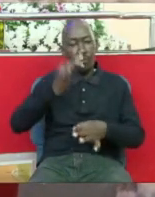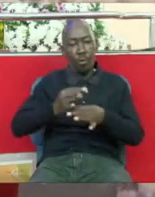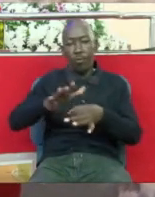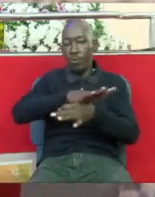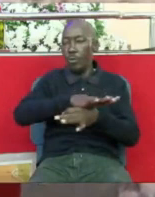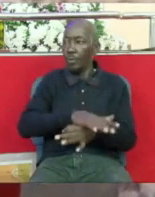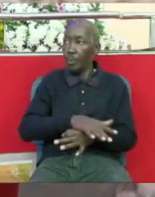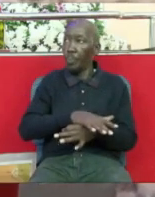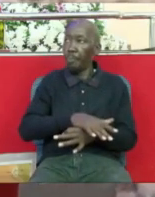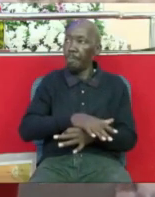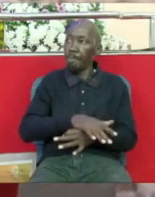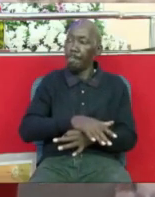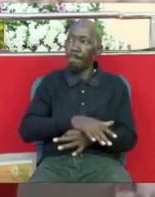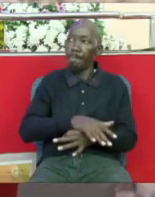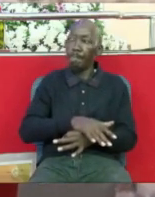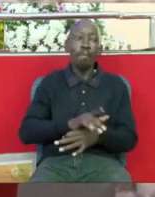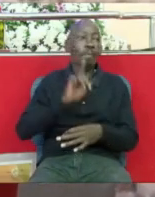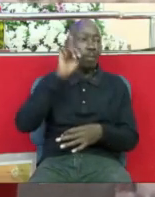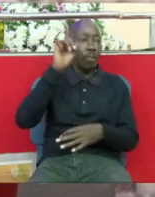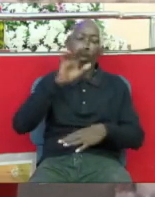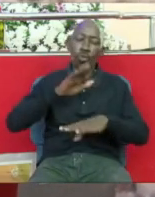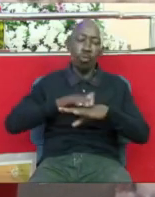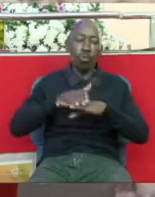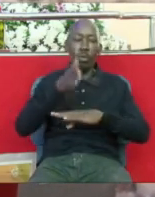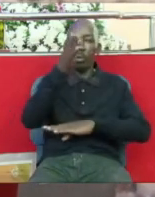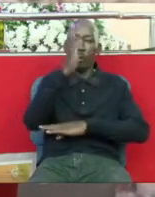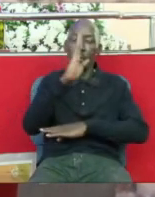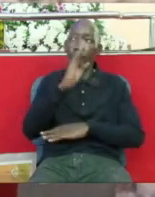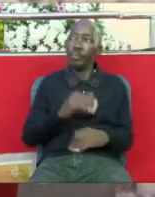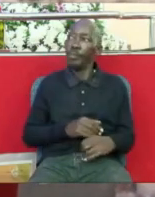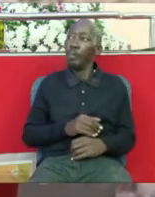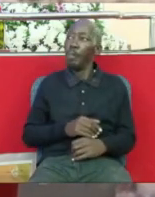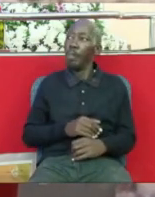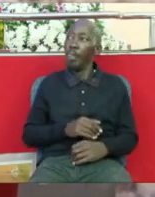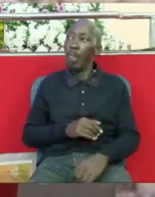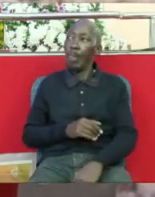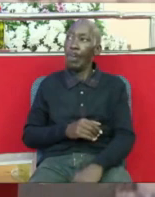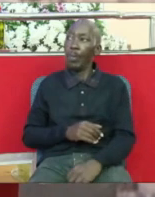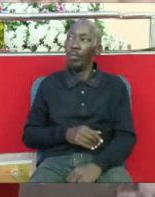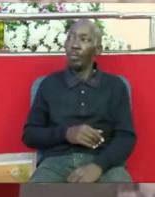mwaminifu. And he's been a good God. Na amekuwa Mungu mwema.